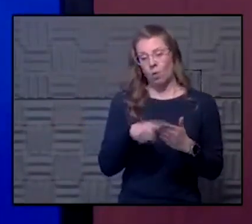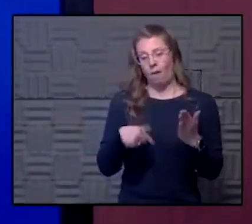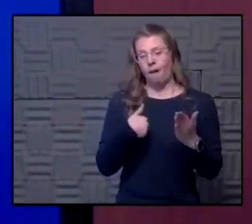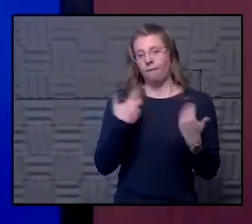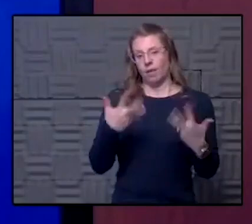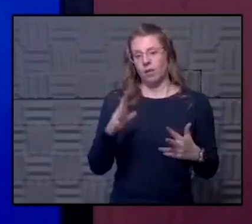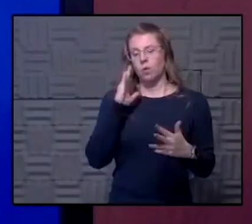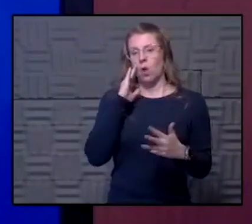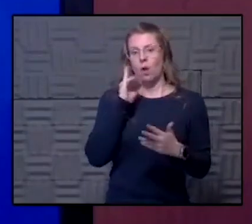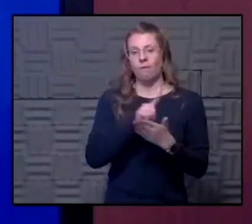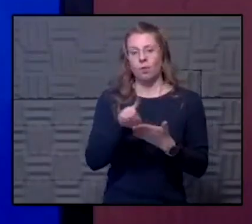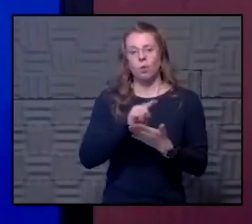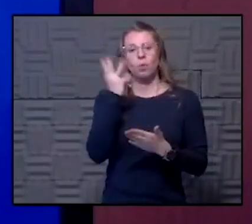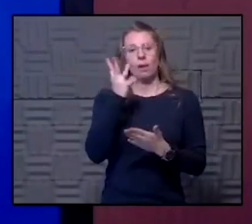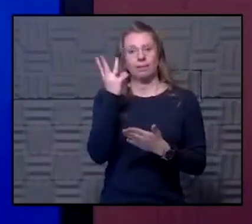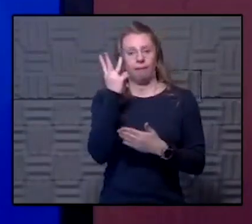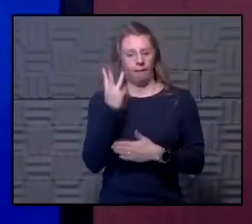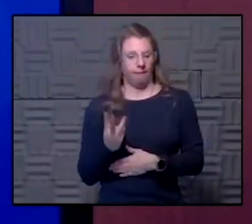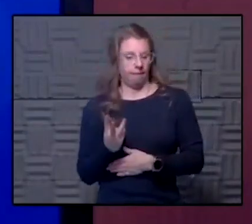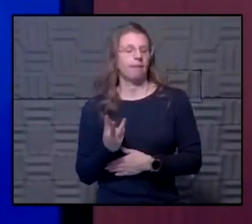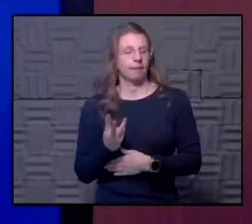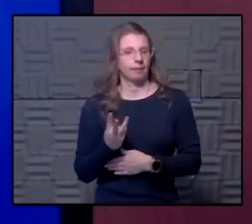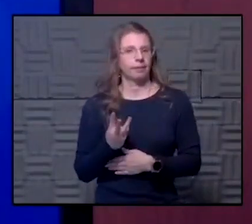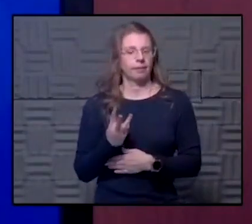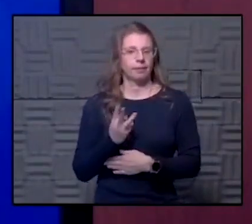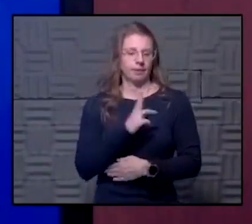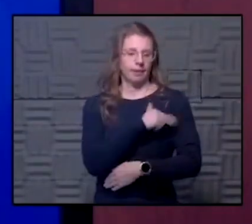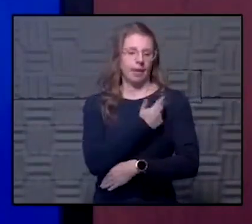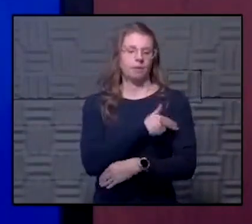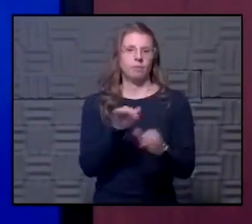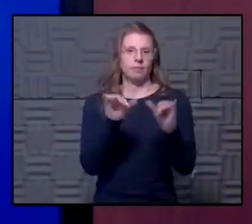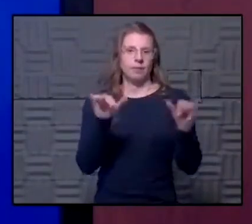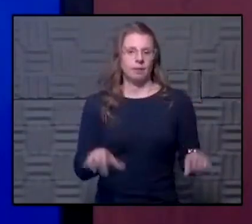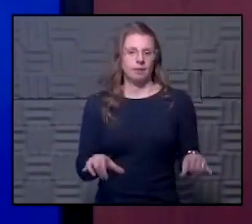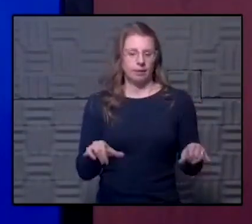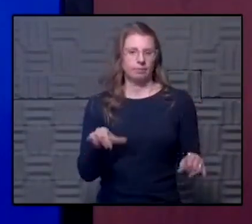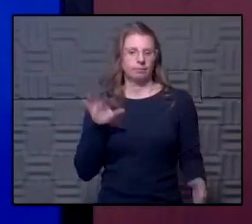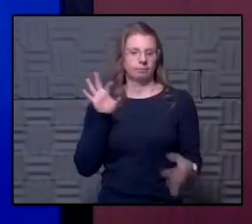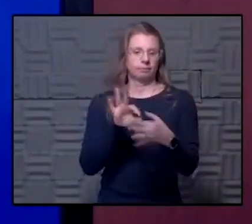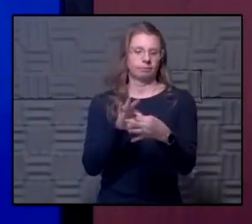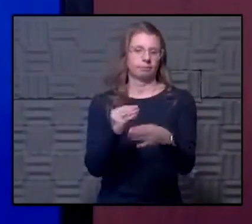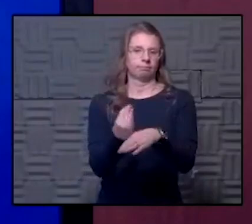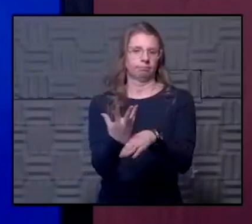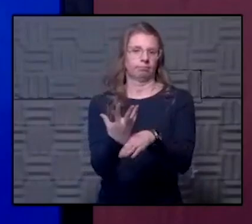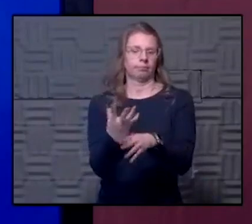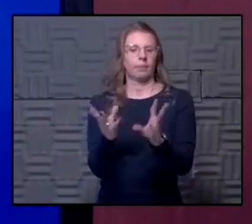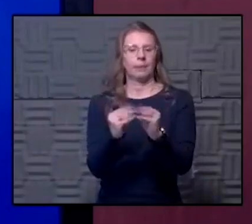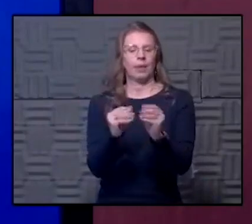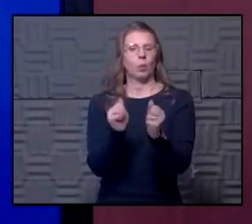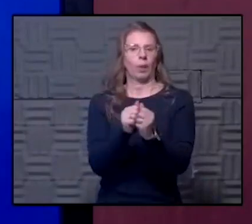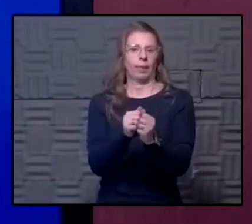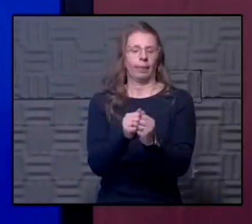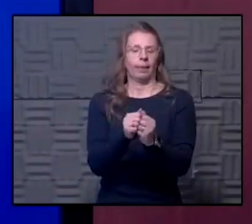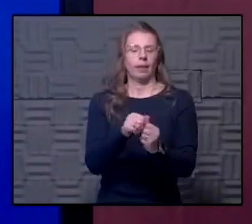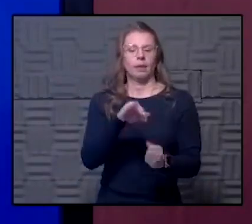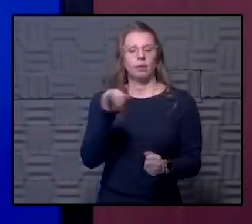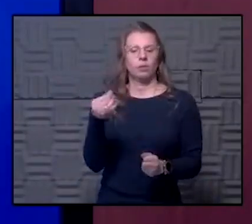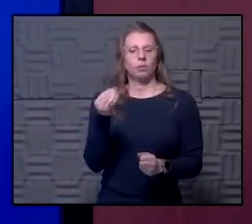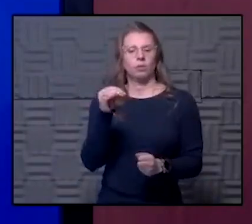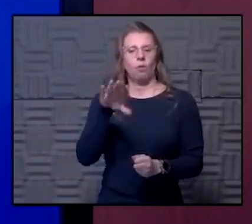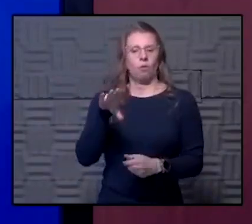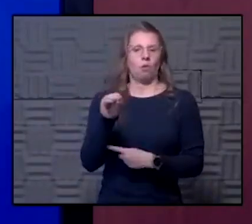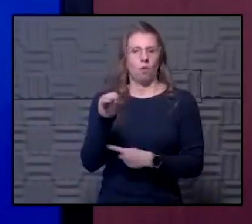weekly call every Wednesday, we meet, as all of the hospital systems in Johnson County, we meet with the Johnson